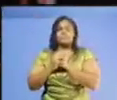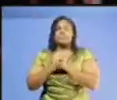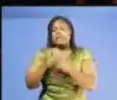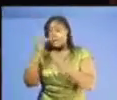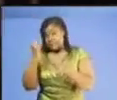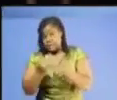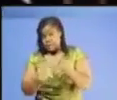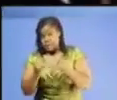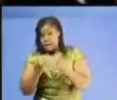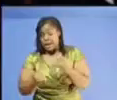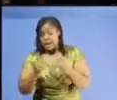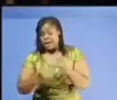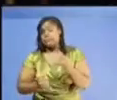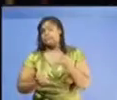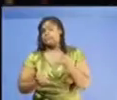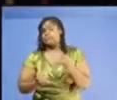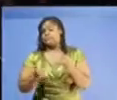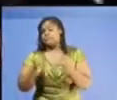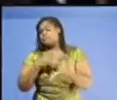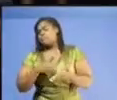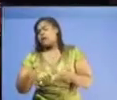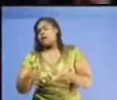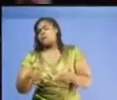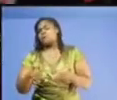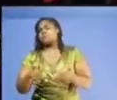part of the text says,